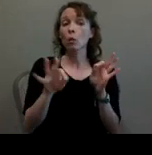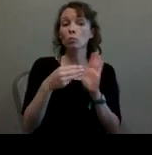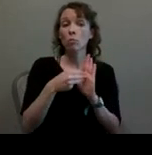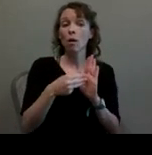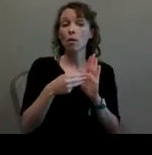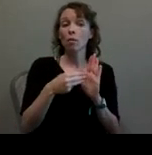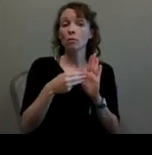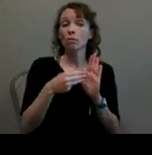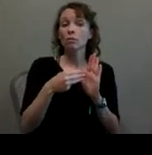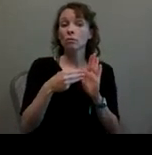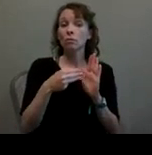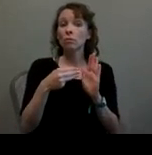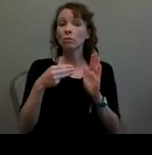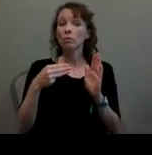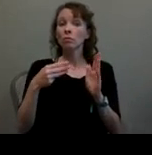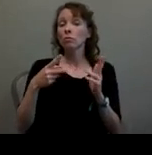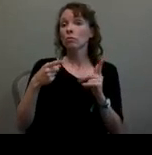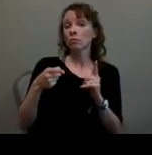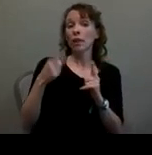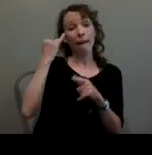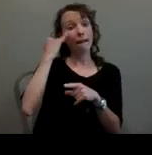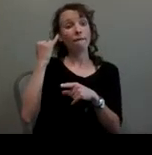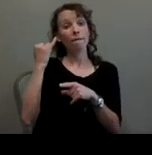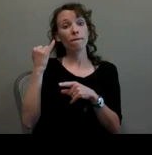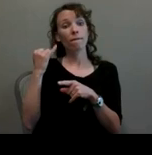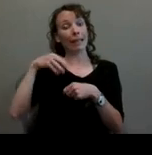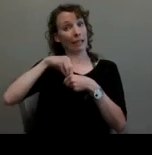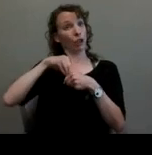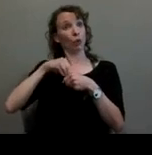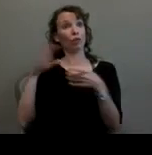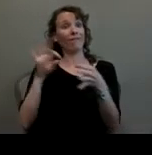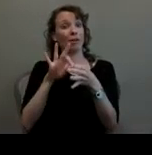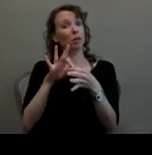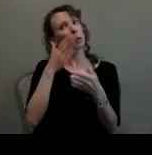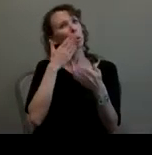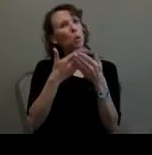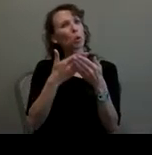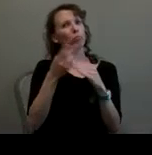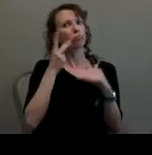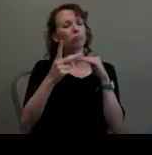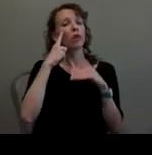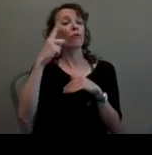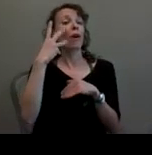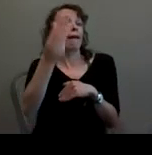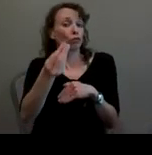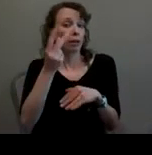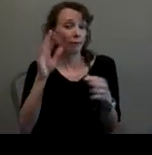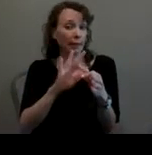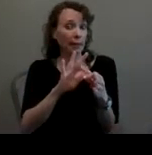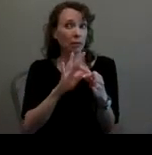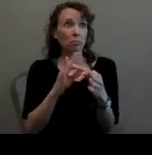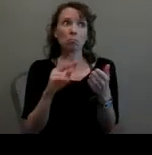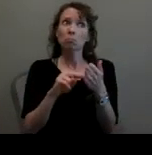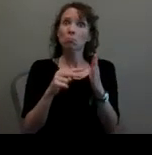good prior for extrinsic fitness, then you could just acquire based on